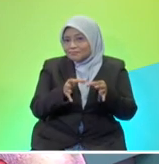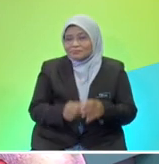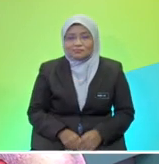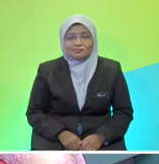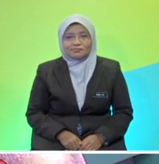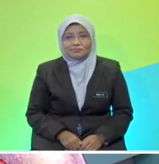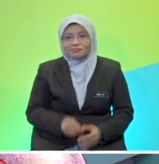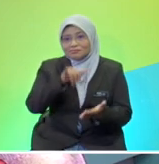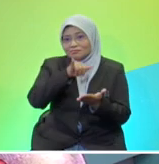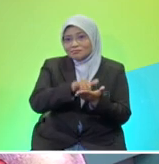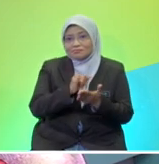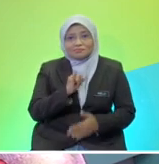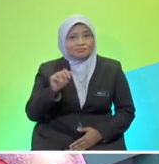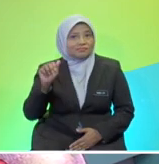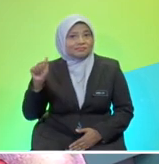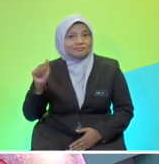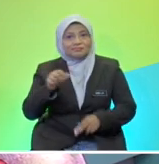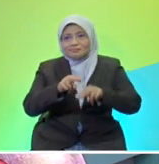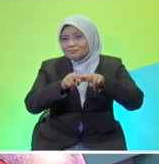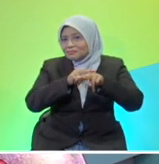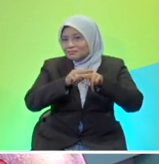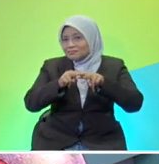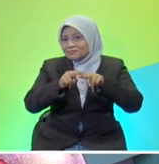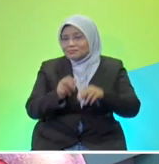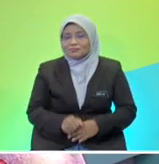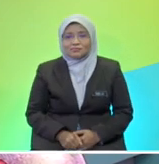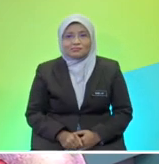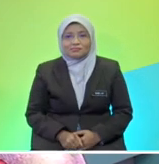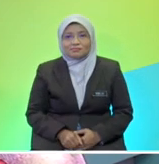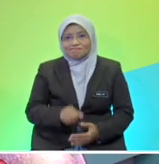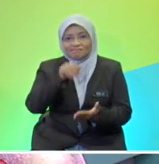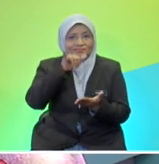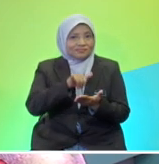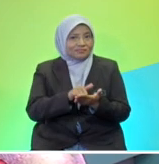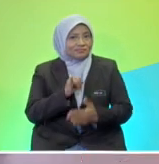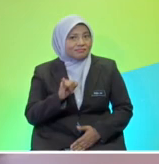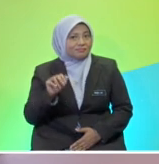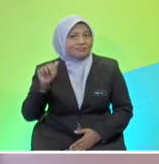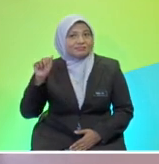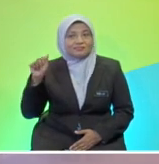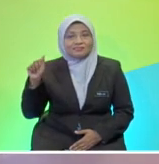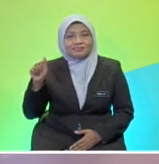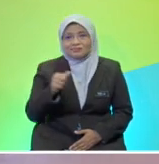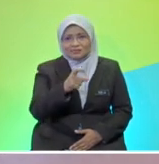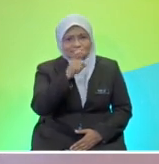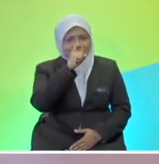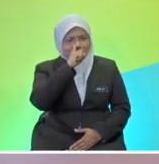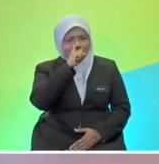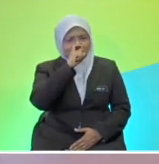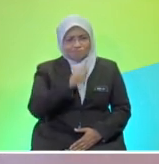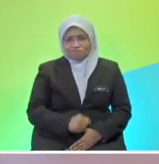is a train. This is a train. This is a doll. This is a... A doll. A doll.